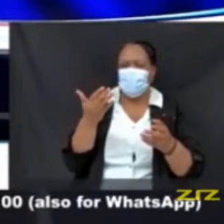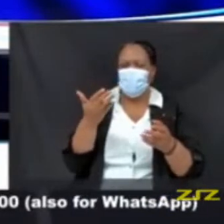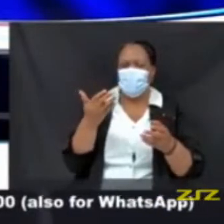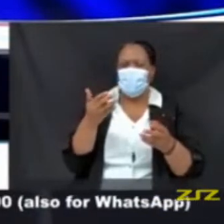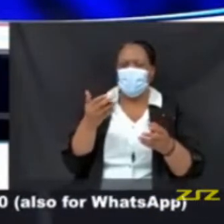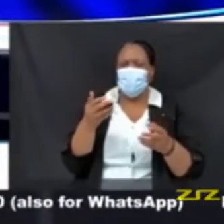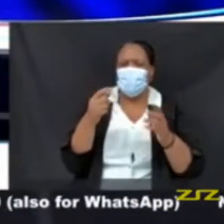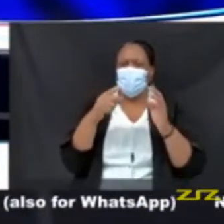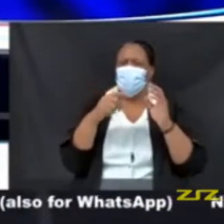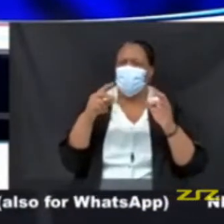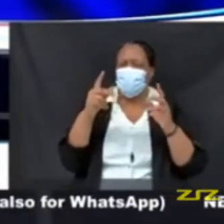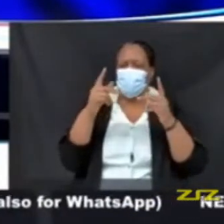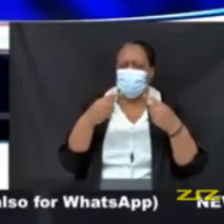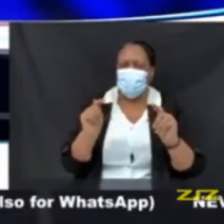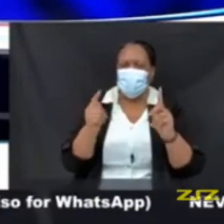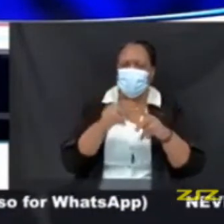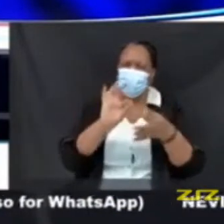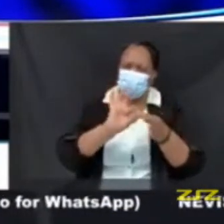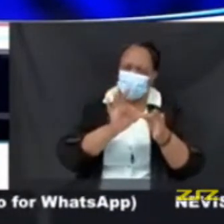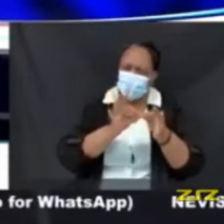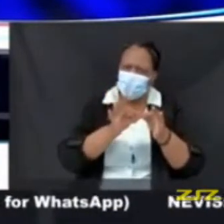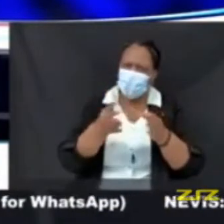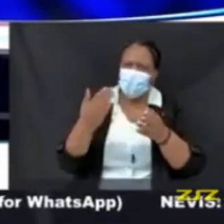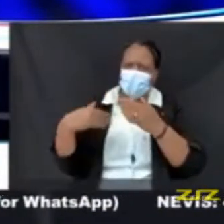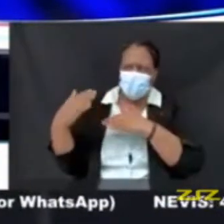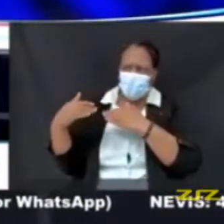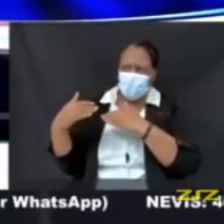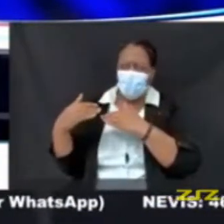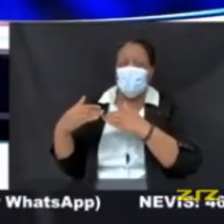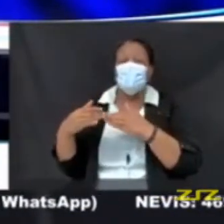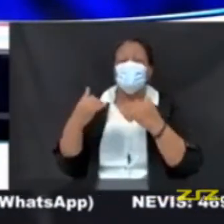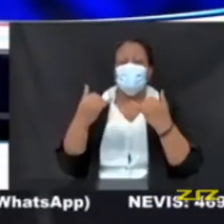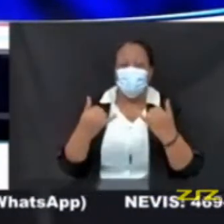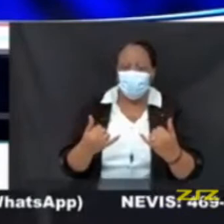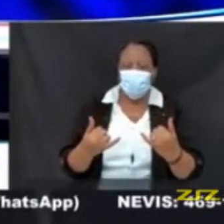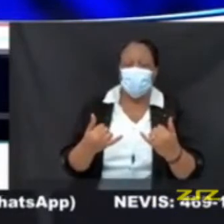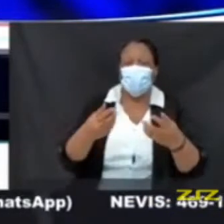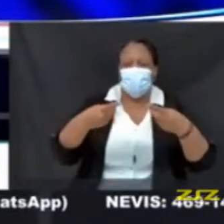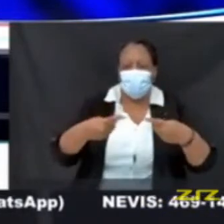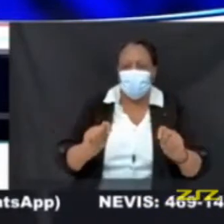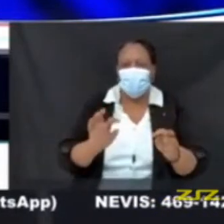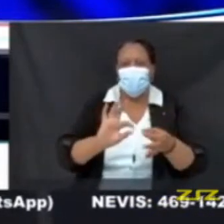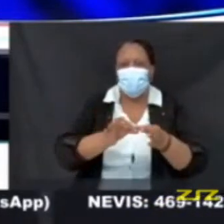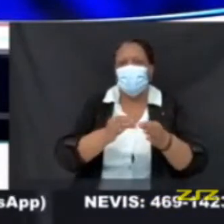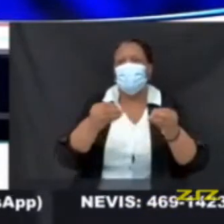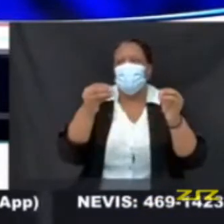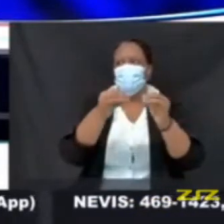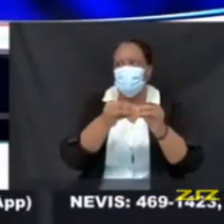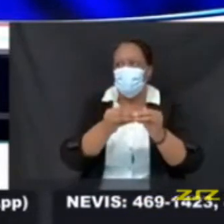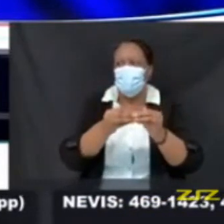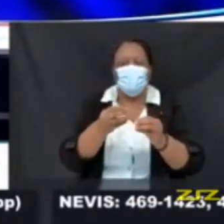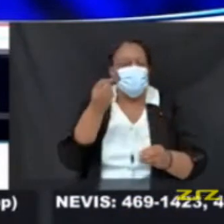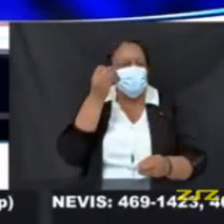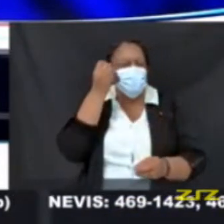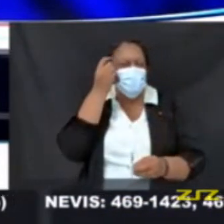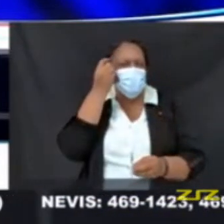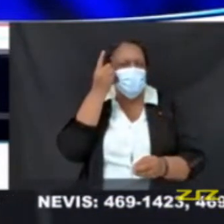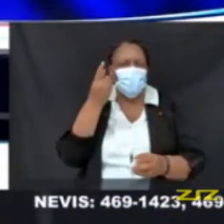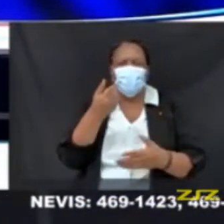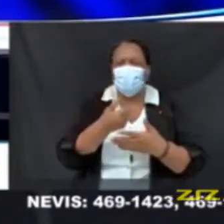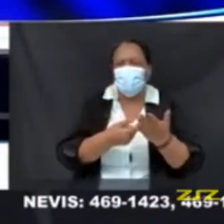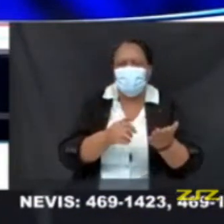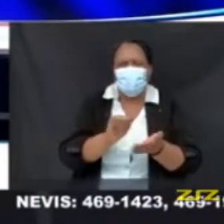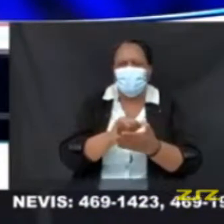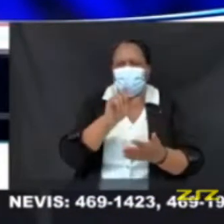intended to be met by adherence to the following 4 priorities. 1, understanding disaster risk. 2, investing in